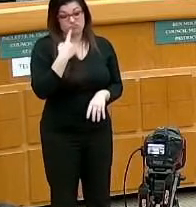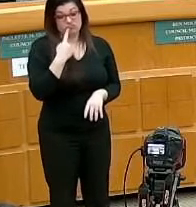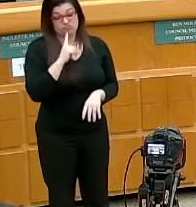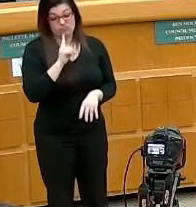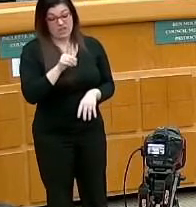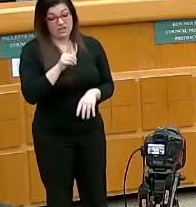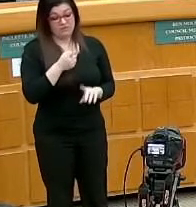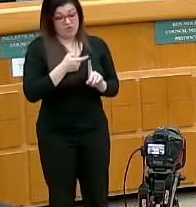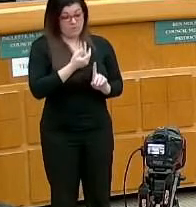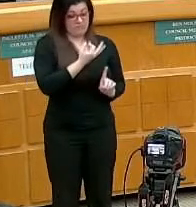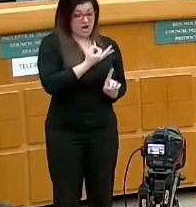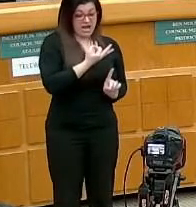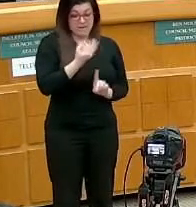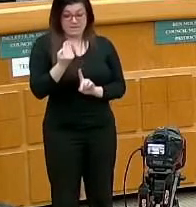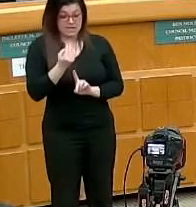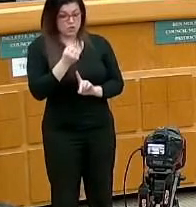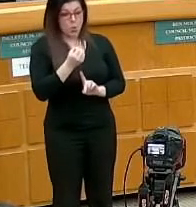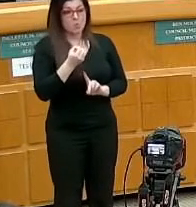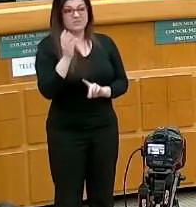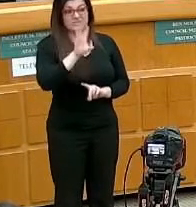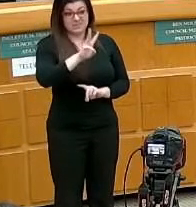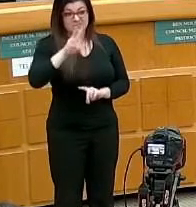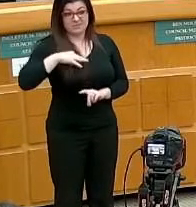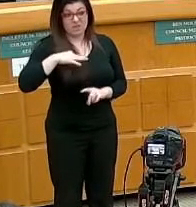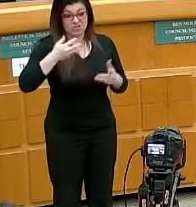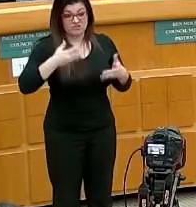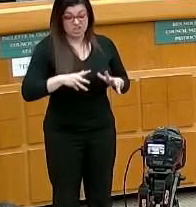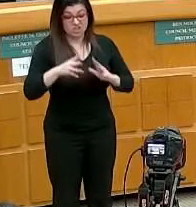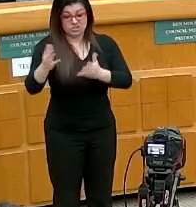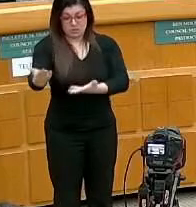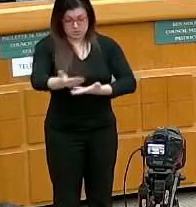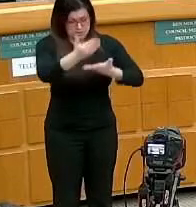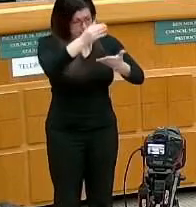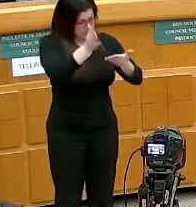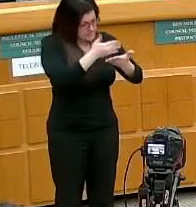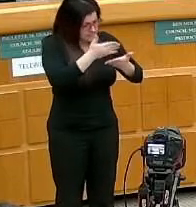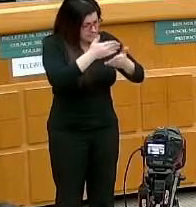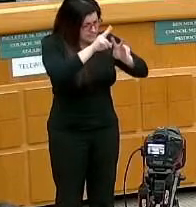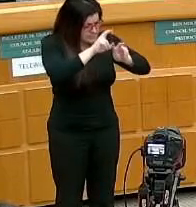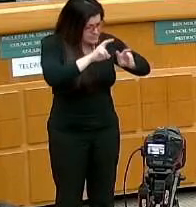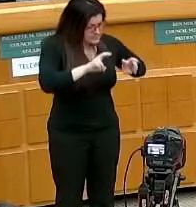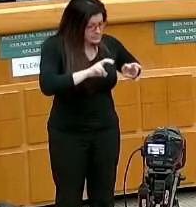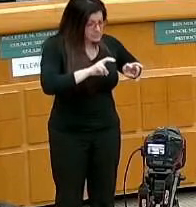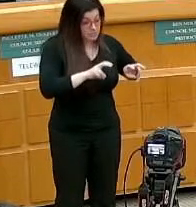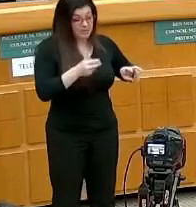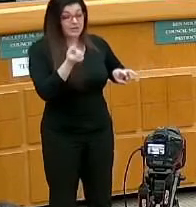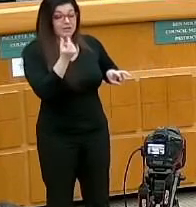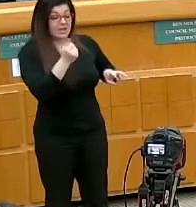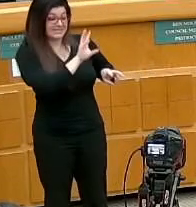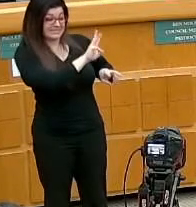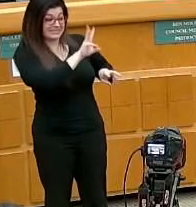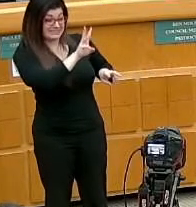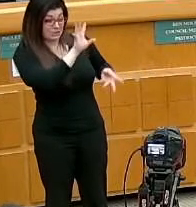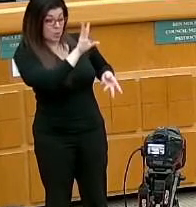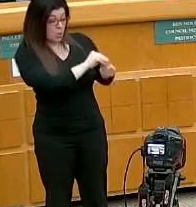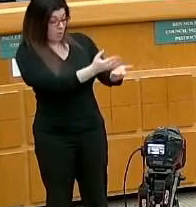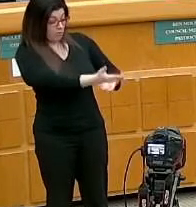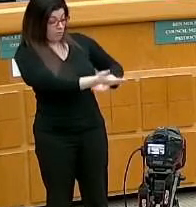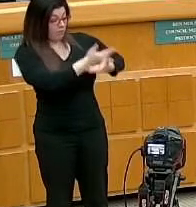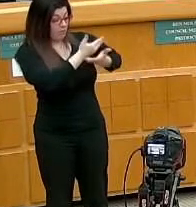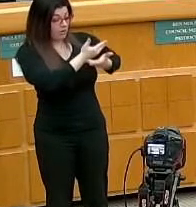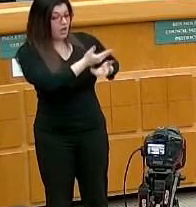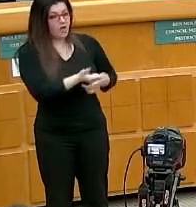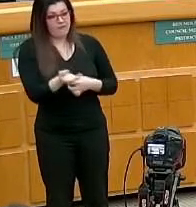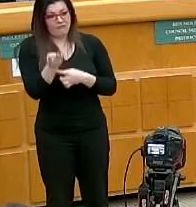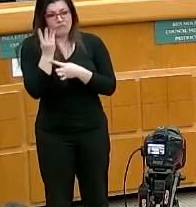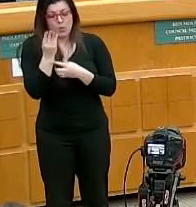66 applications already, and 4 of those applications are close to being finalized. So that means 4 local